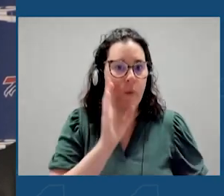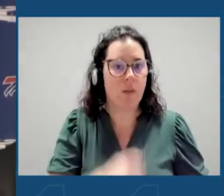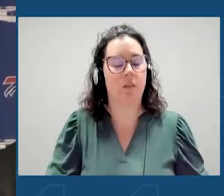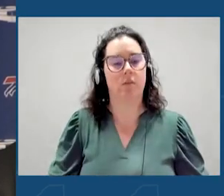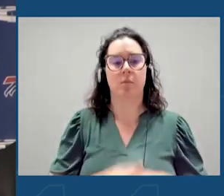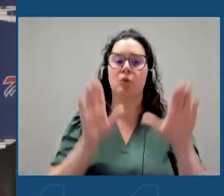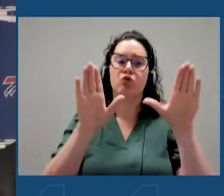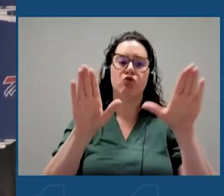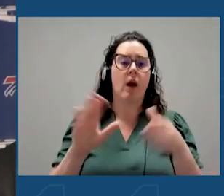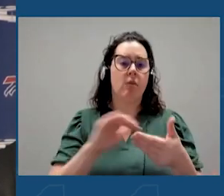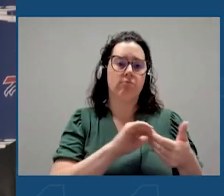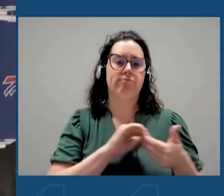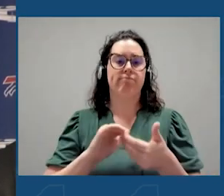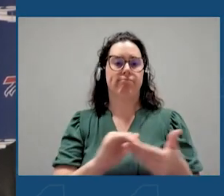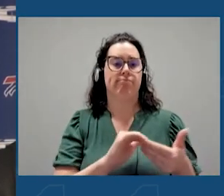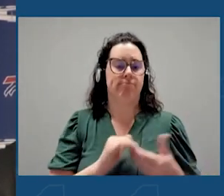with.